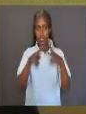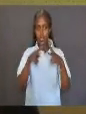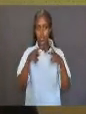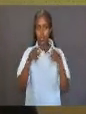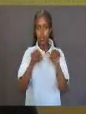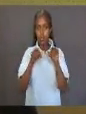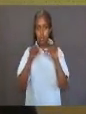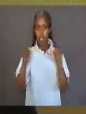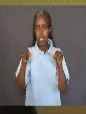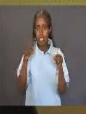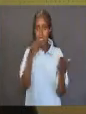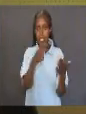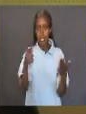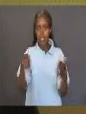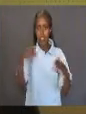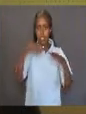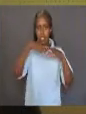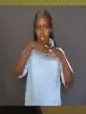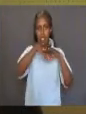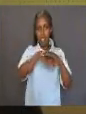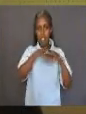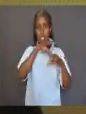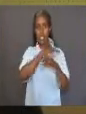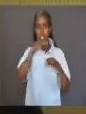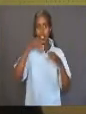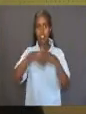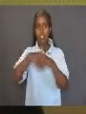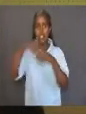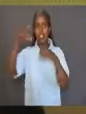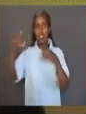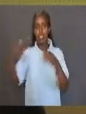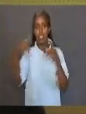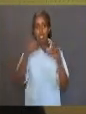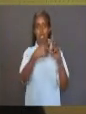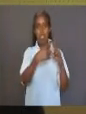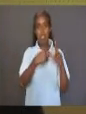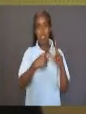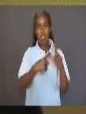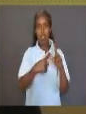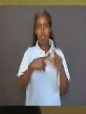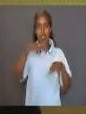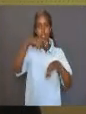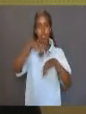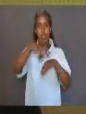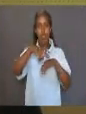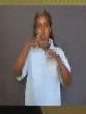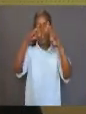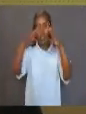measuring each interior and exterior angle of a regular